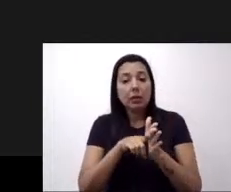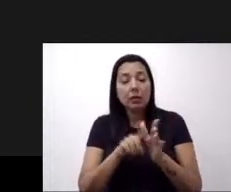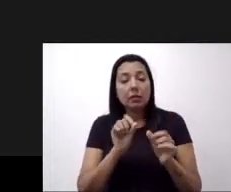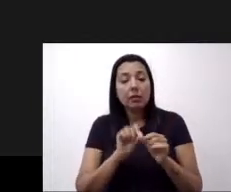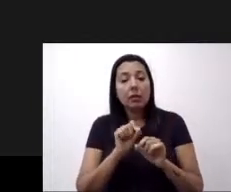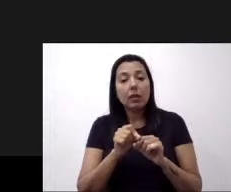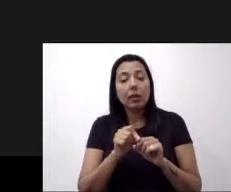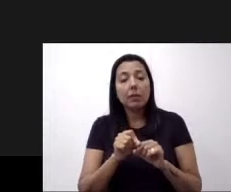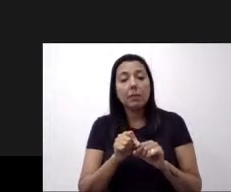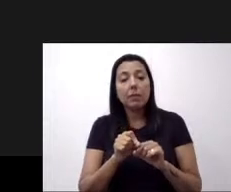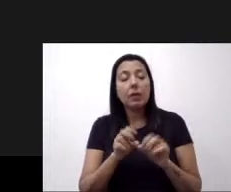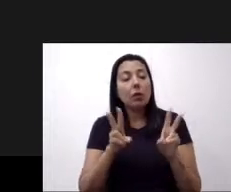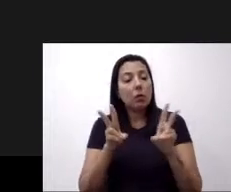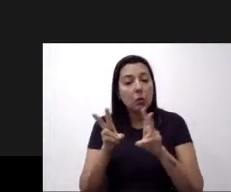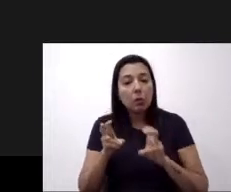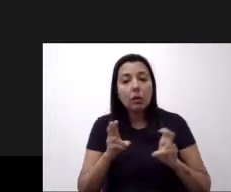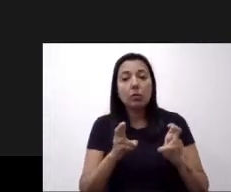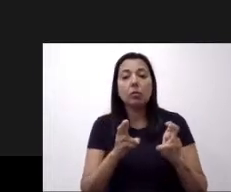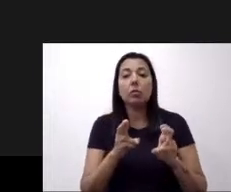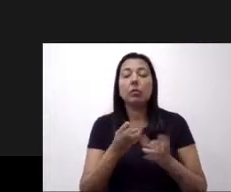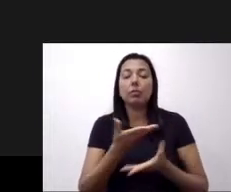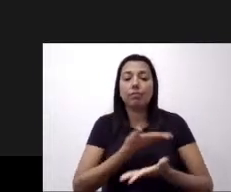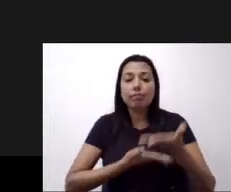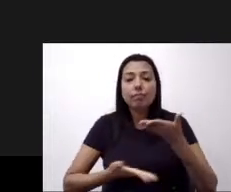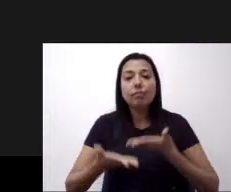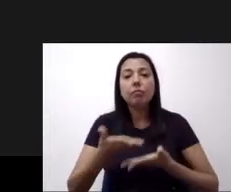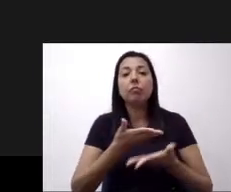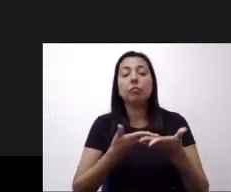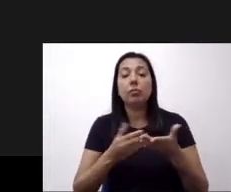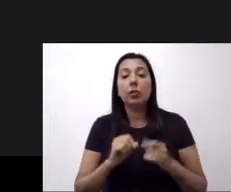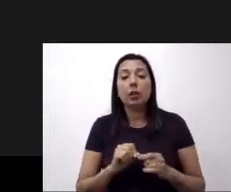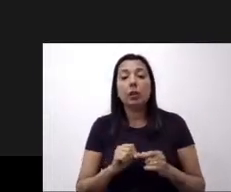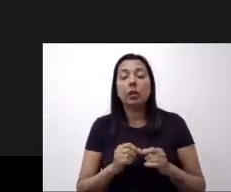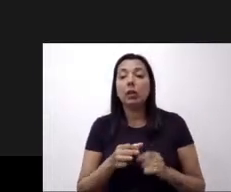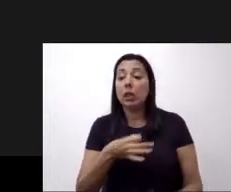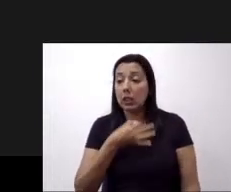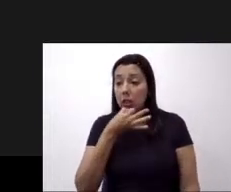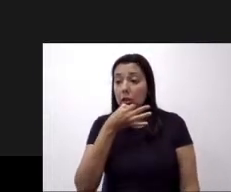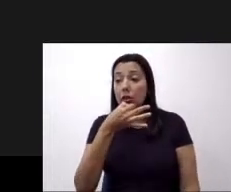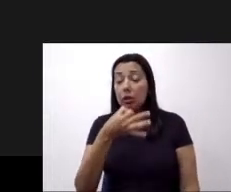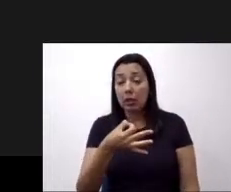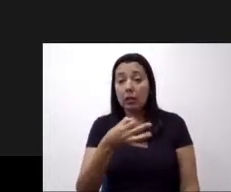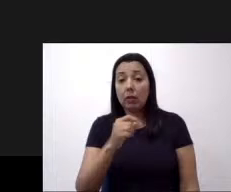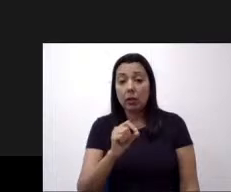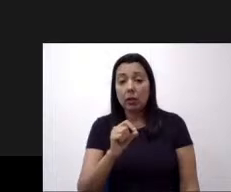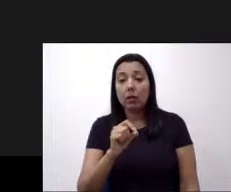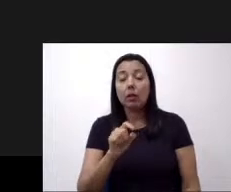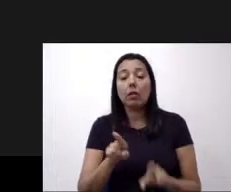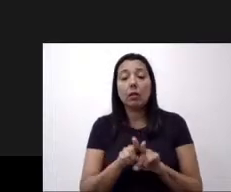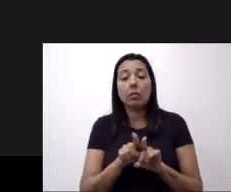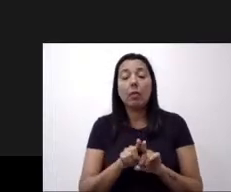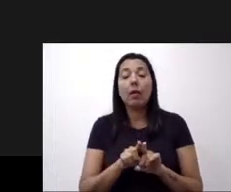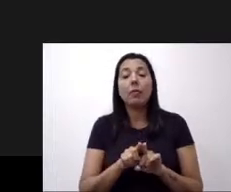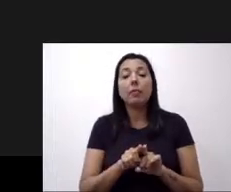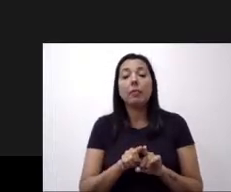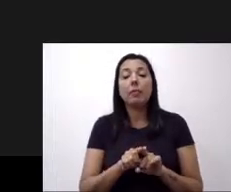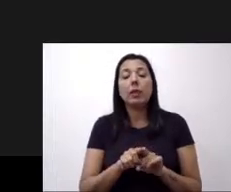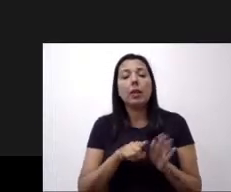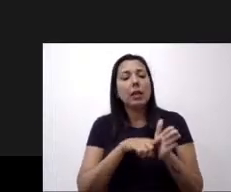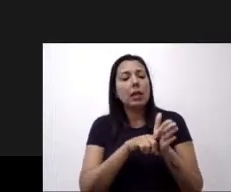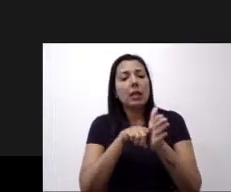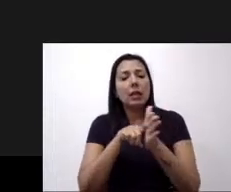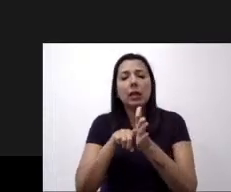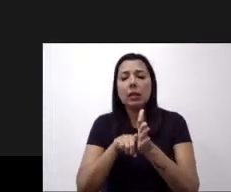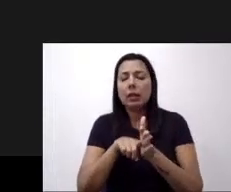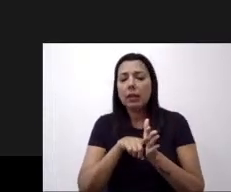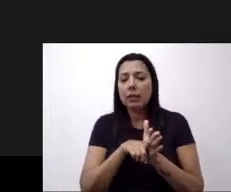approach is criticized. Intersectionality approach analyzes how gender relations are connected